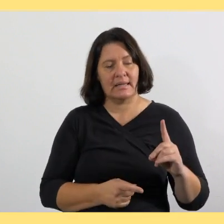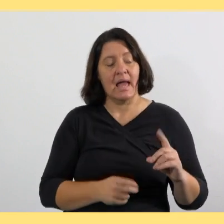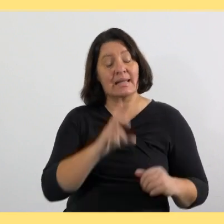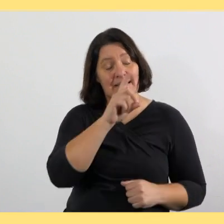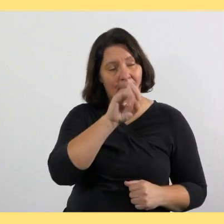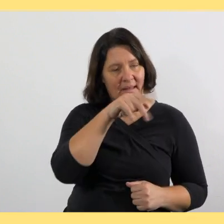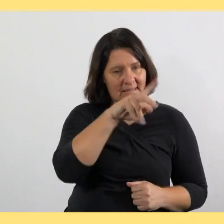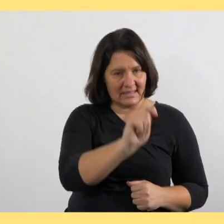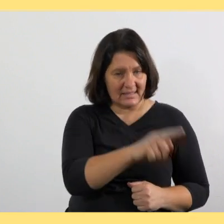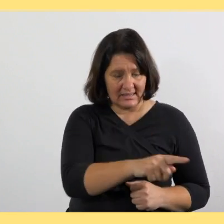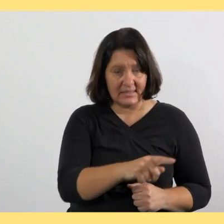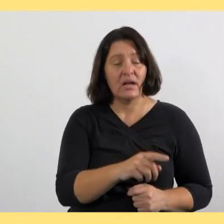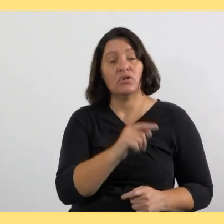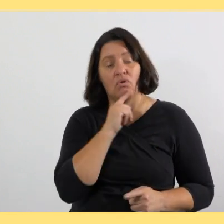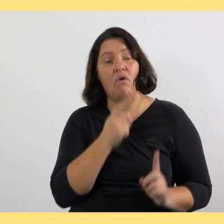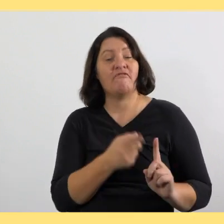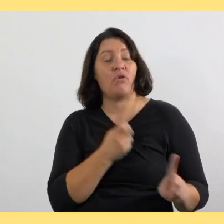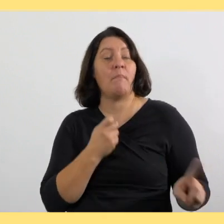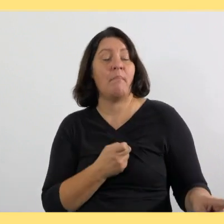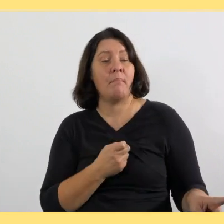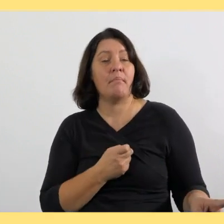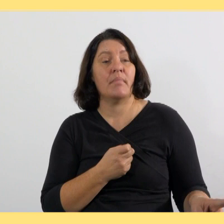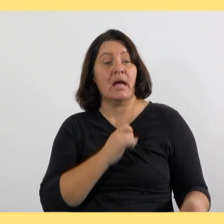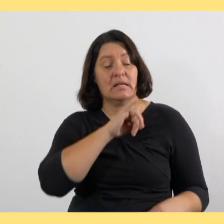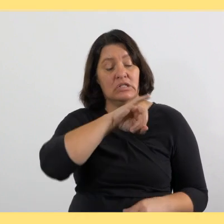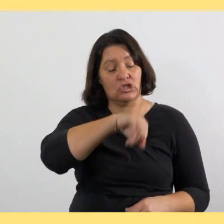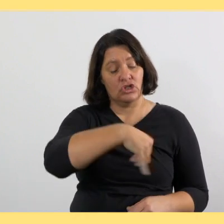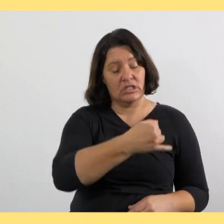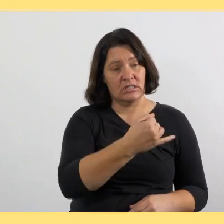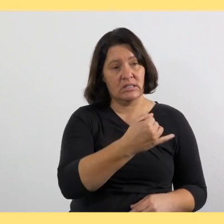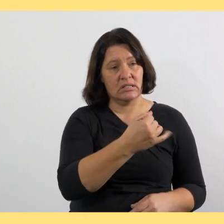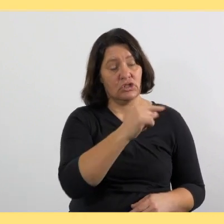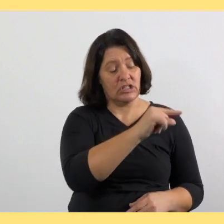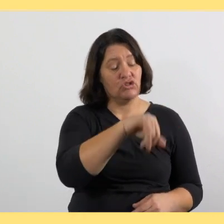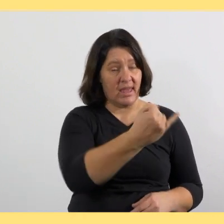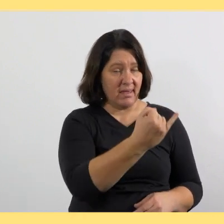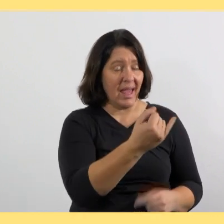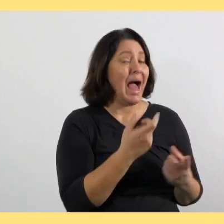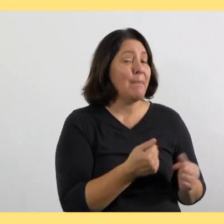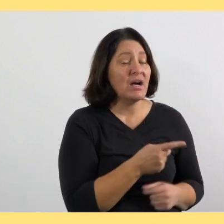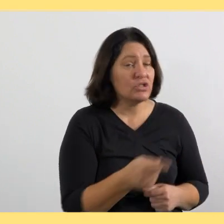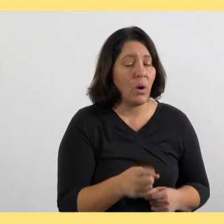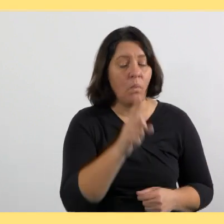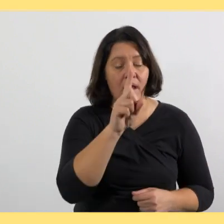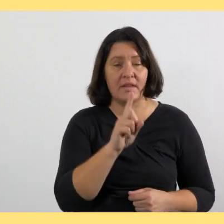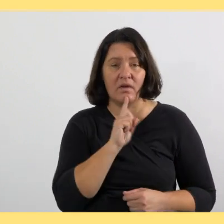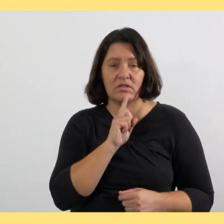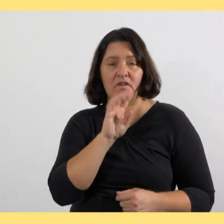From which journal am I posting from? This is from the GJ. How much is that amount?